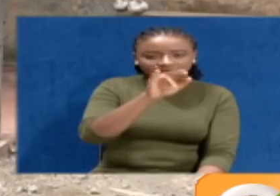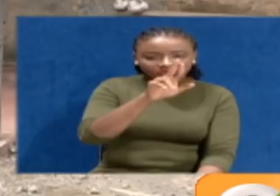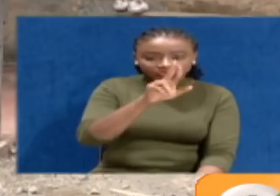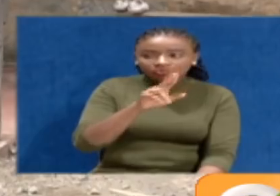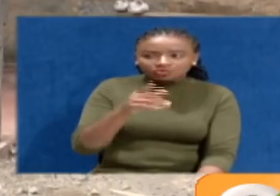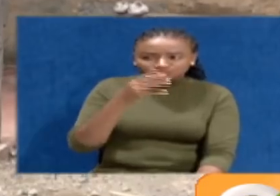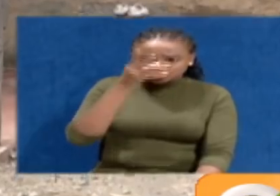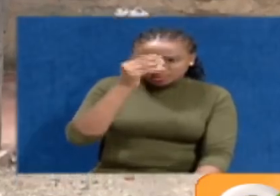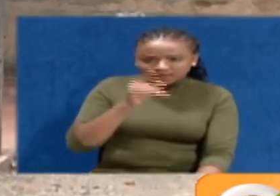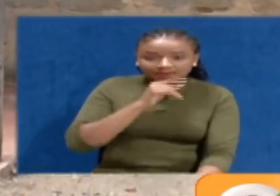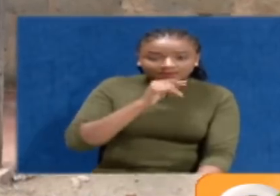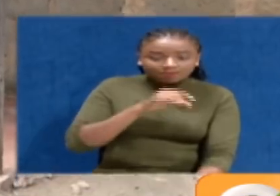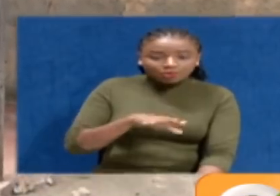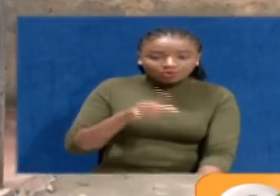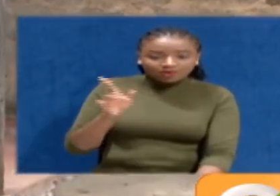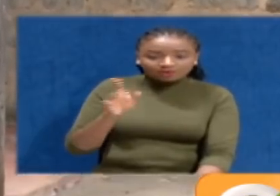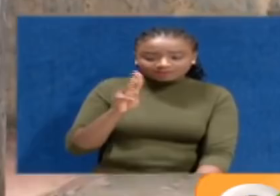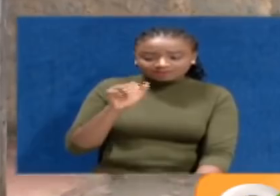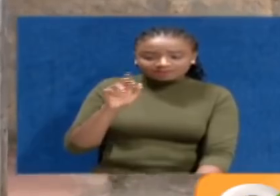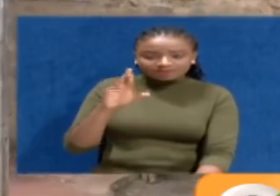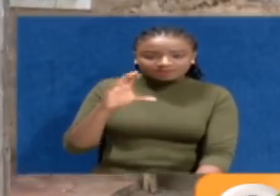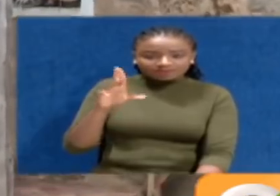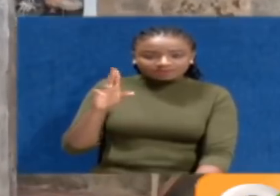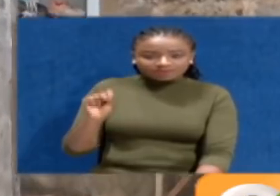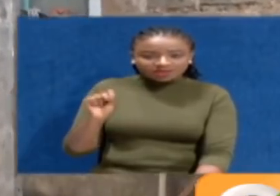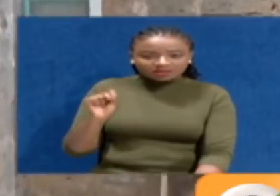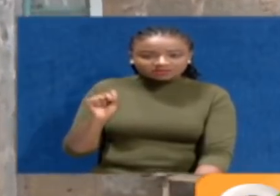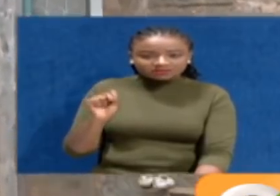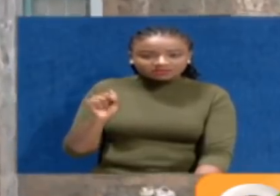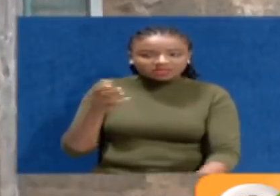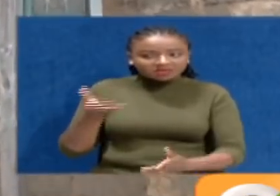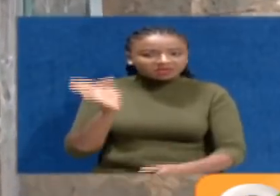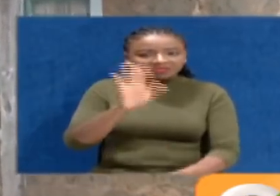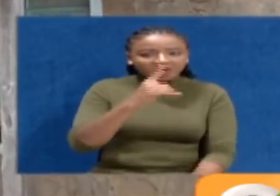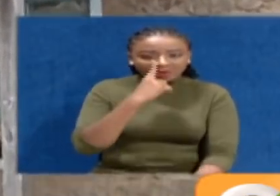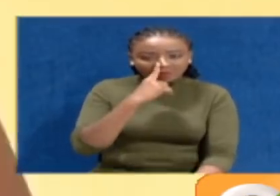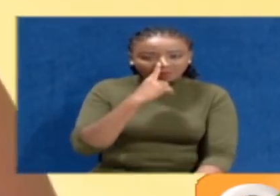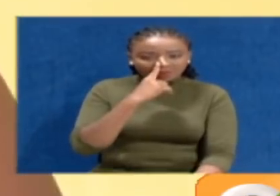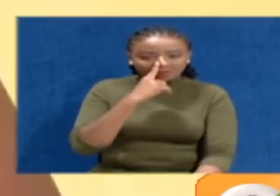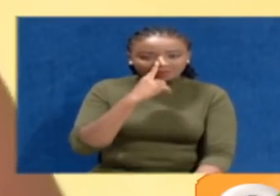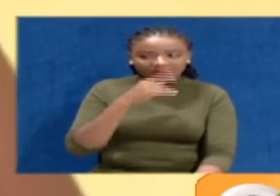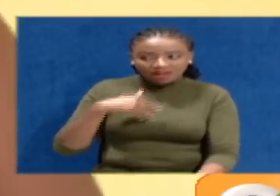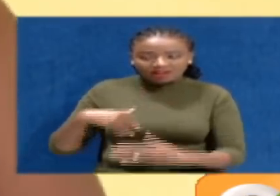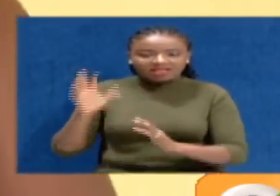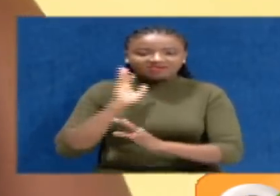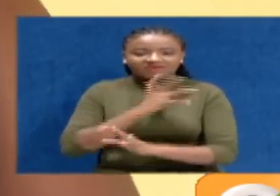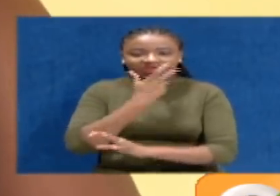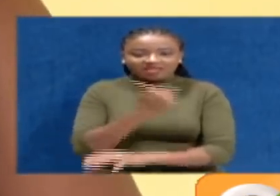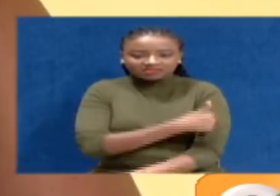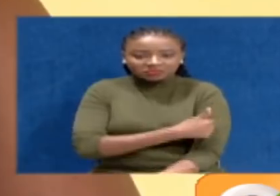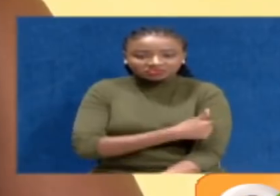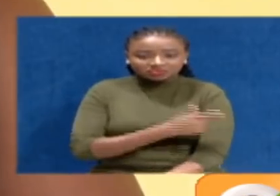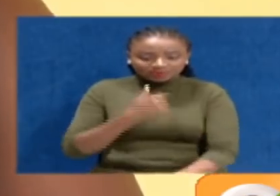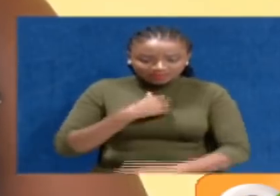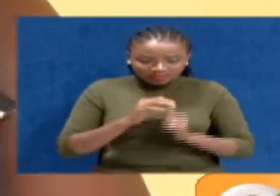learned that Marcus, the boy suffering from a genetic skin disorder, has finally been discharged from the Kenyatta National Hospital. But my